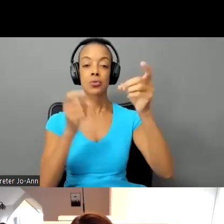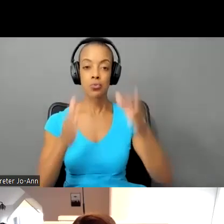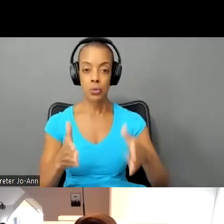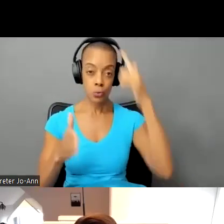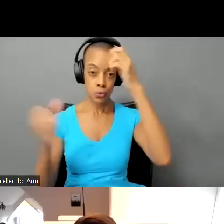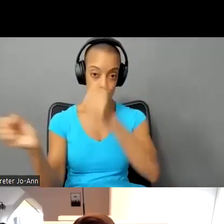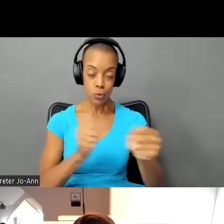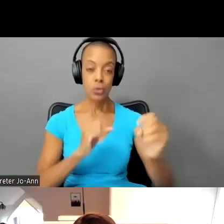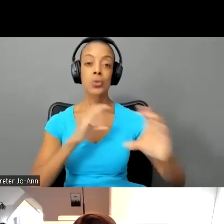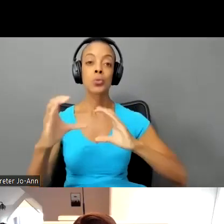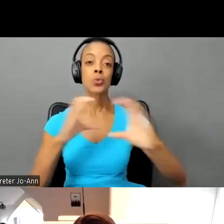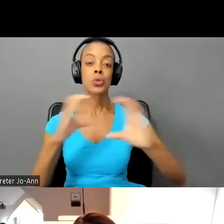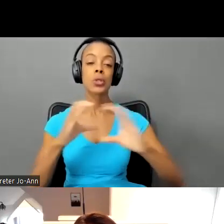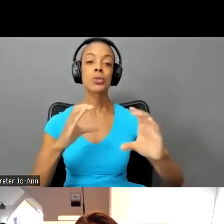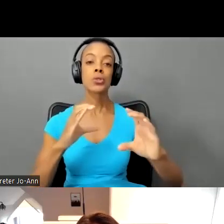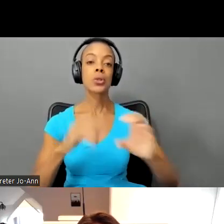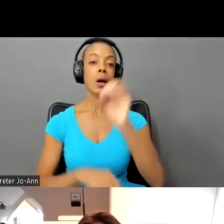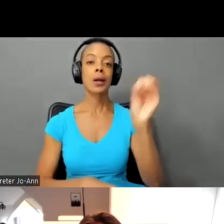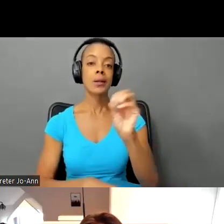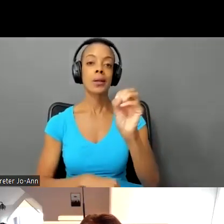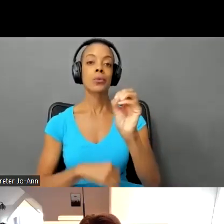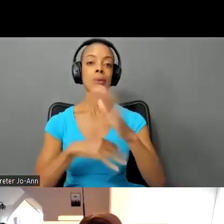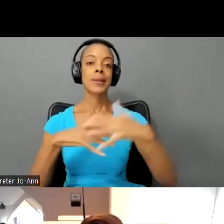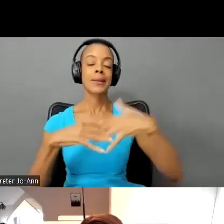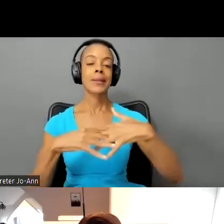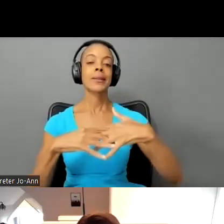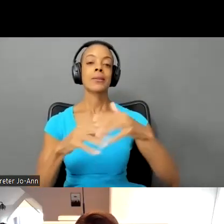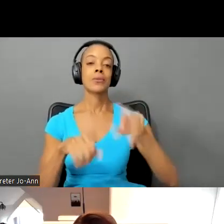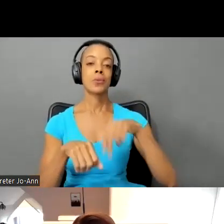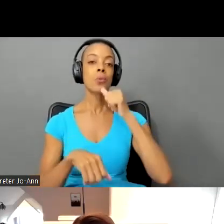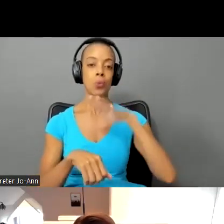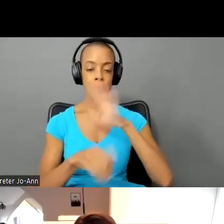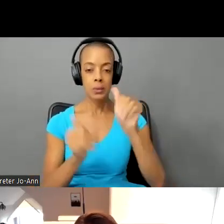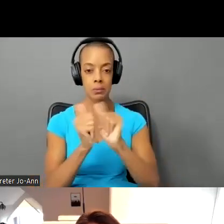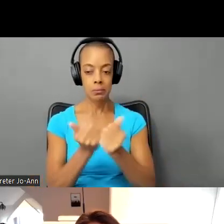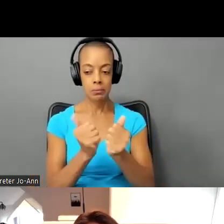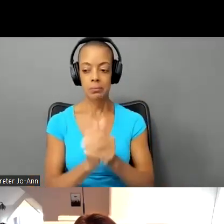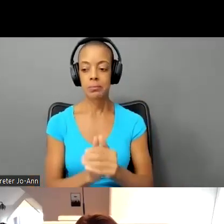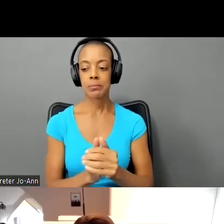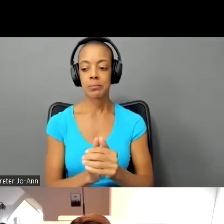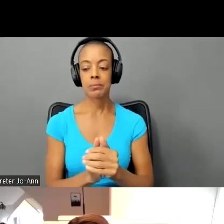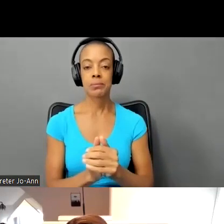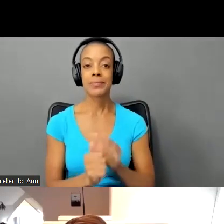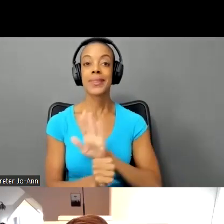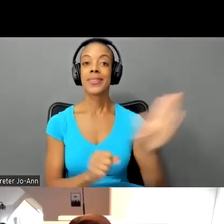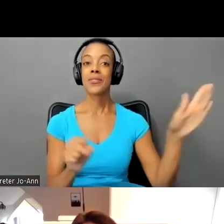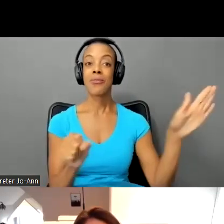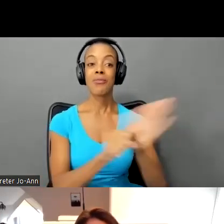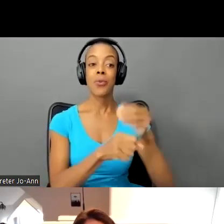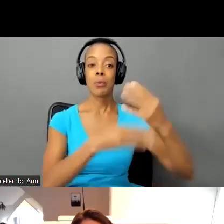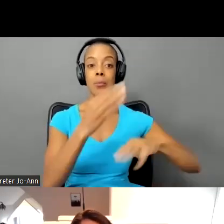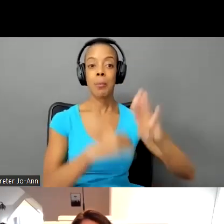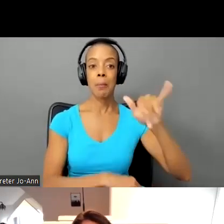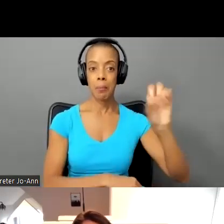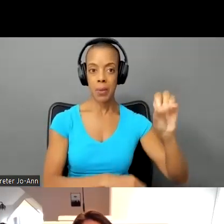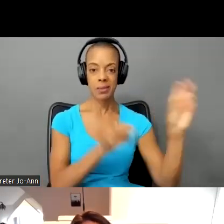and Communications at the Ontario Native Women's Association. We are going to share a link to their full bios in the chat, but we are going to